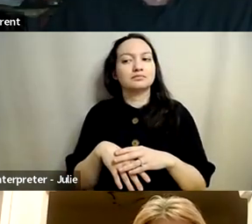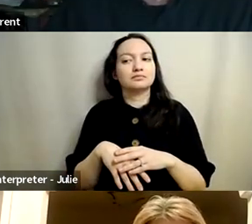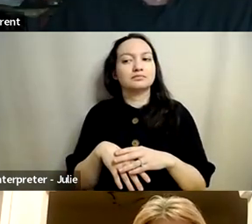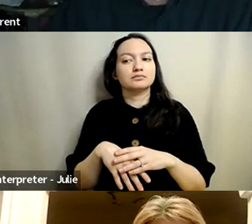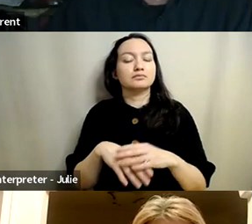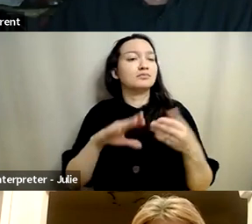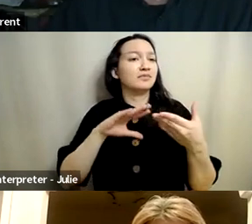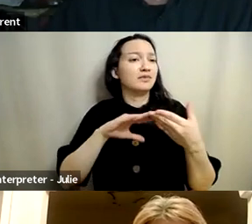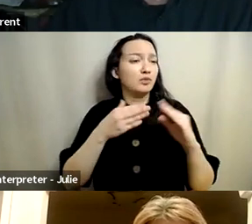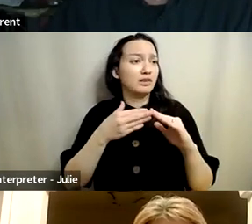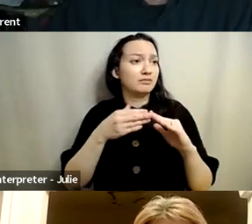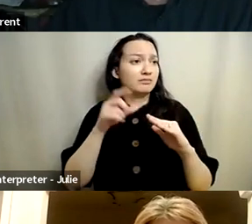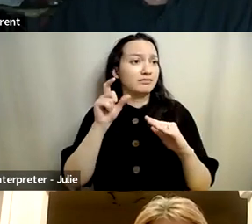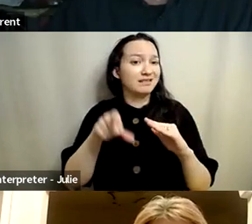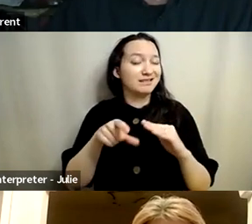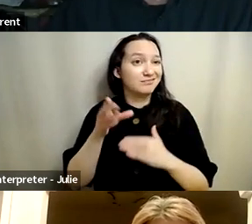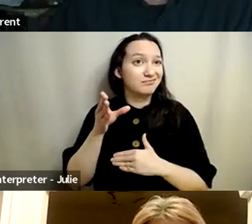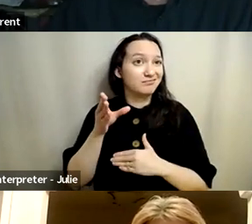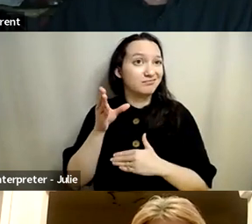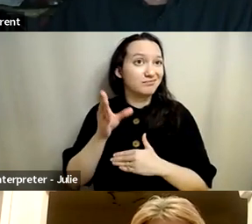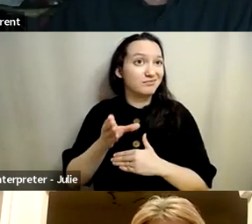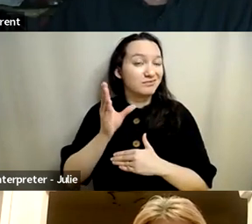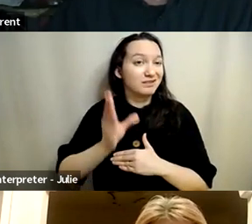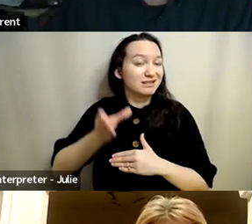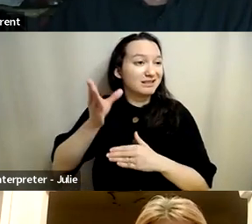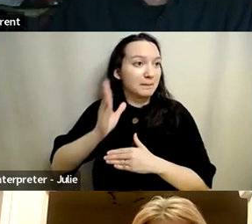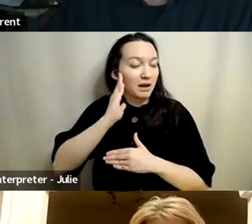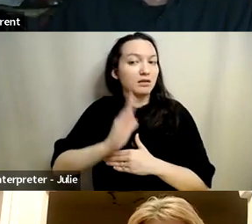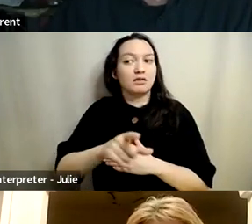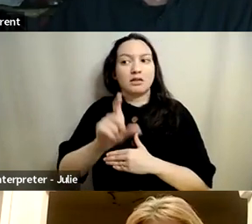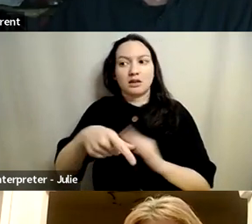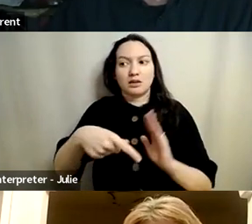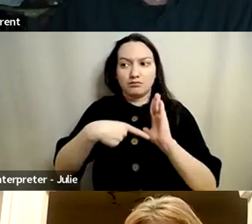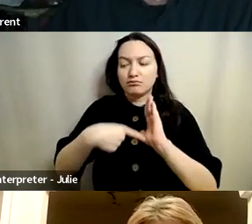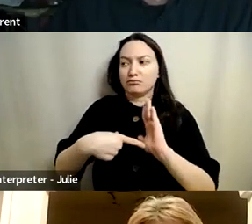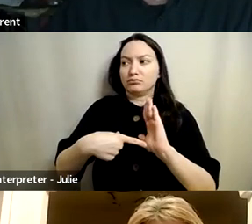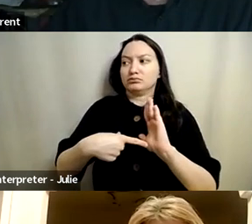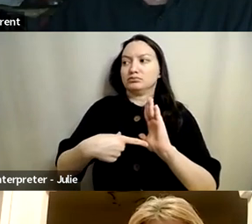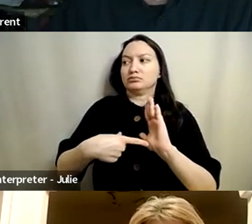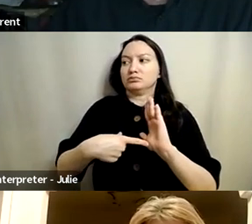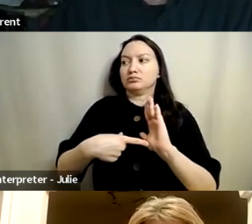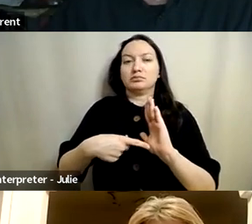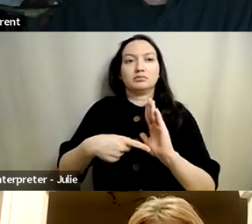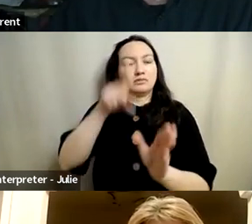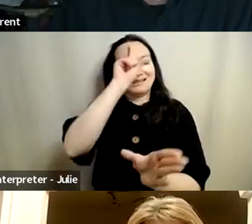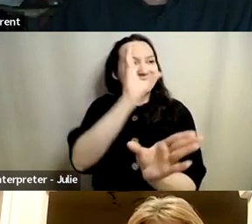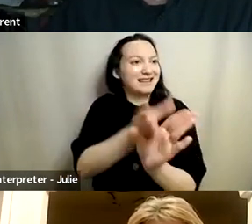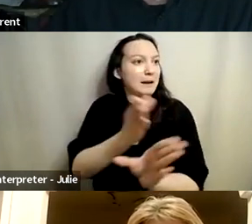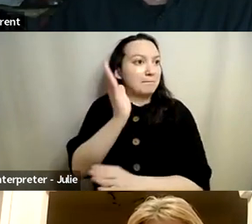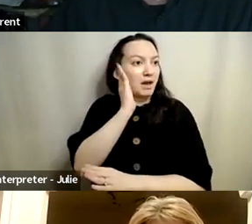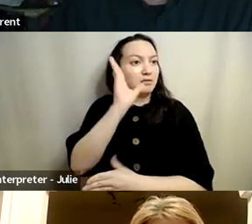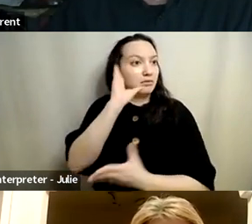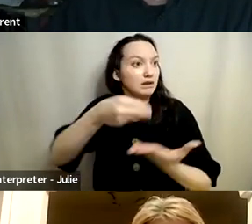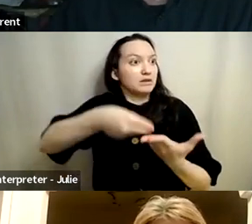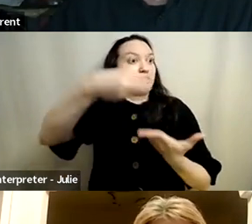the community needs psych beds. And I think it was demonstrated that psych beds will be very, very